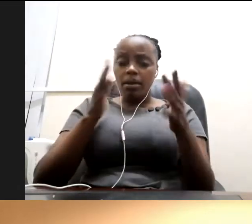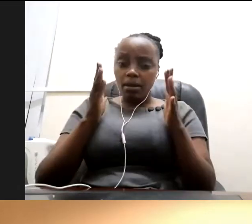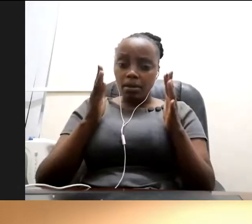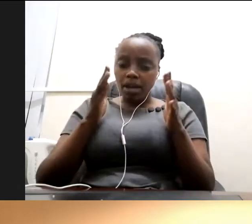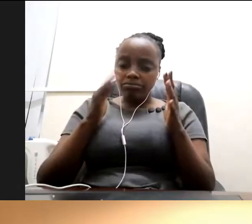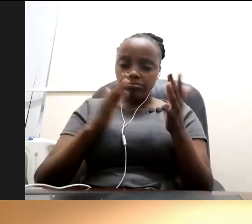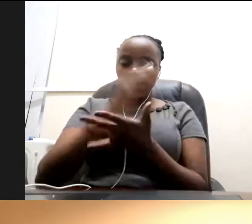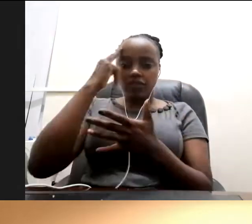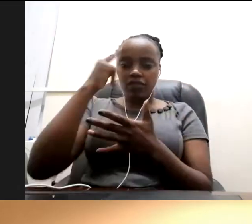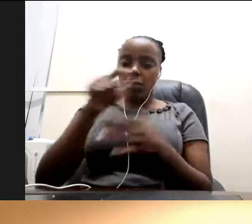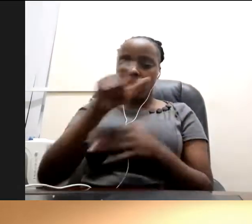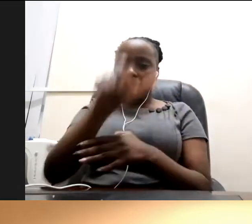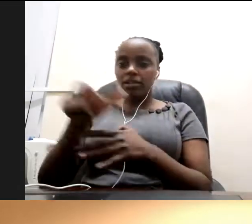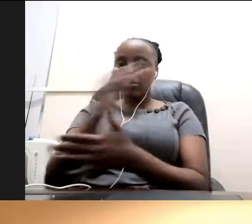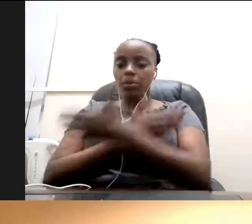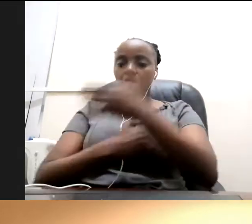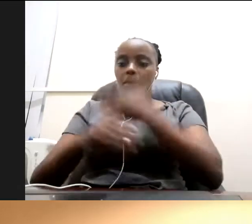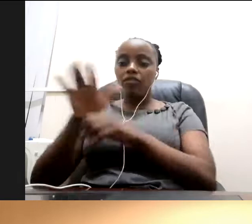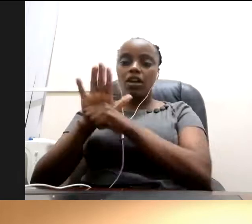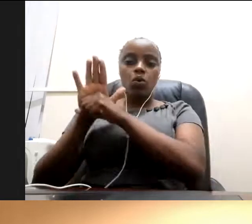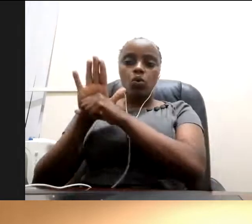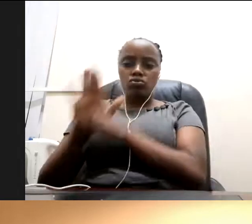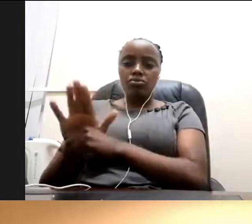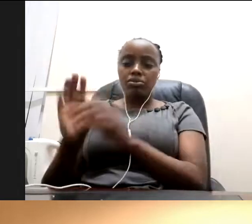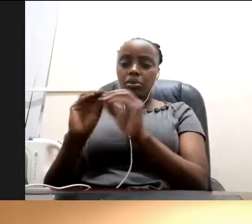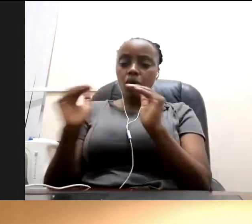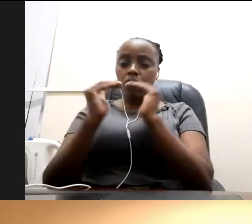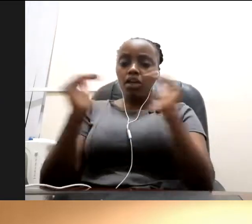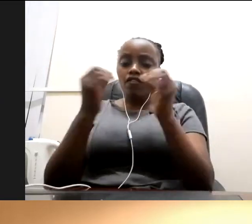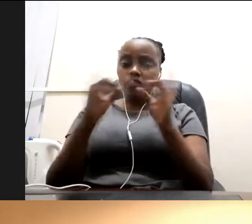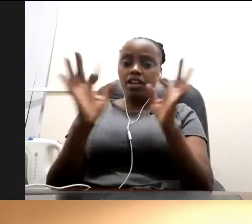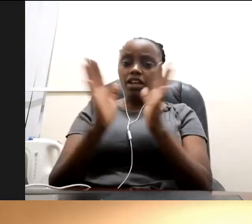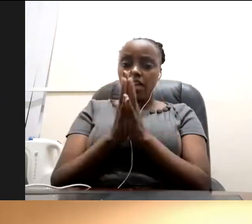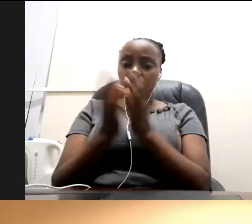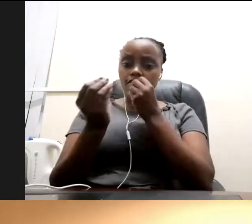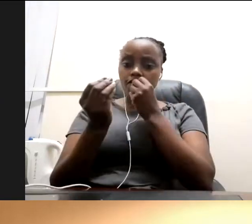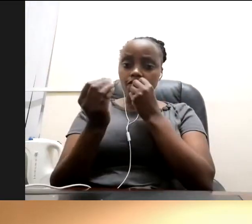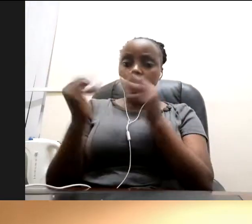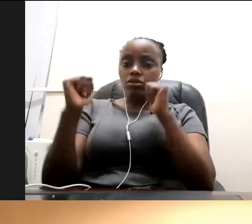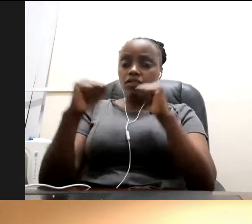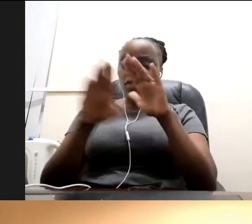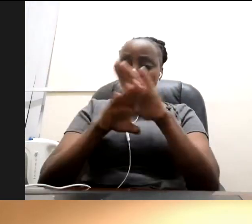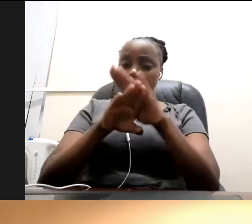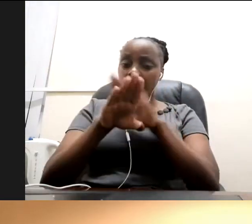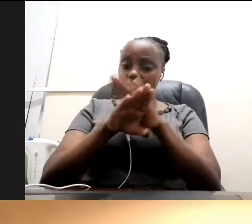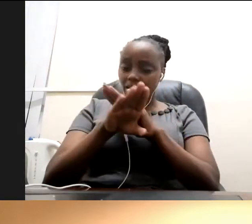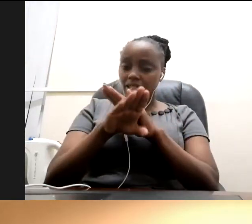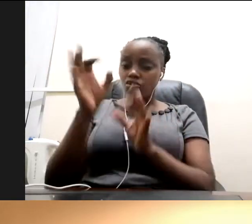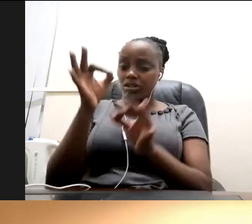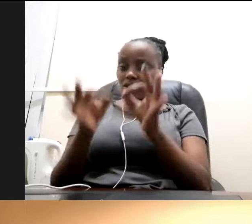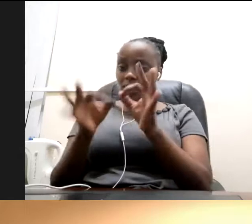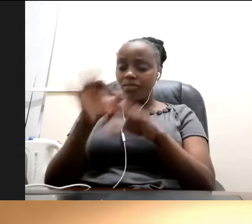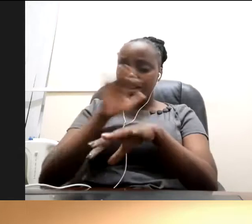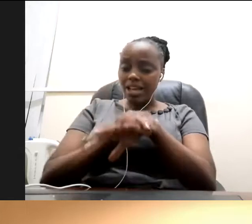to equality and non-discrimination, the right to free and informed consent and access to justice, to receive